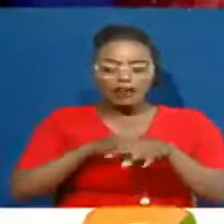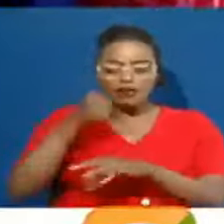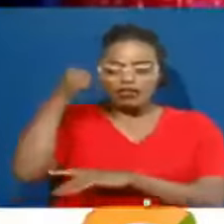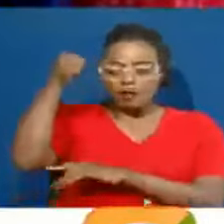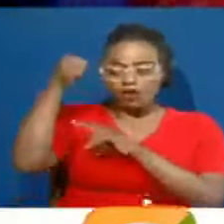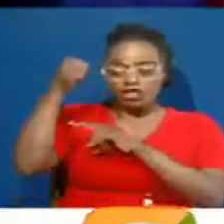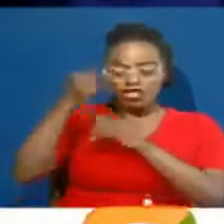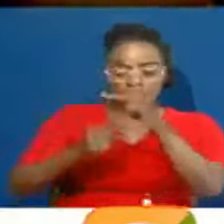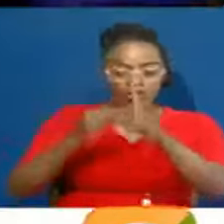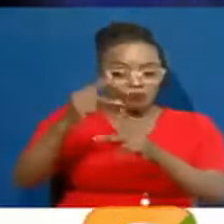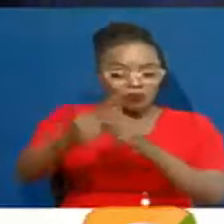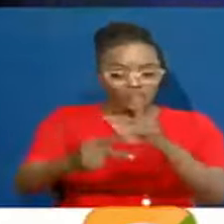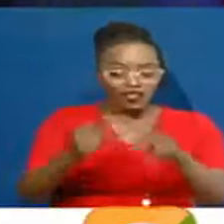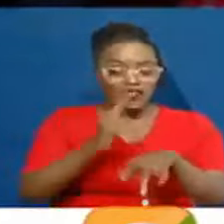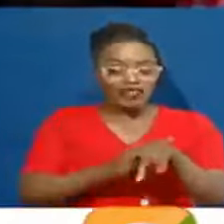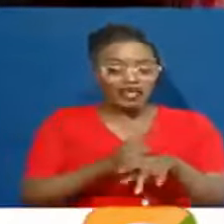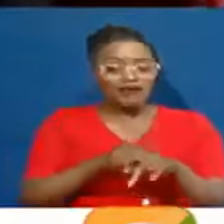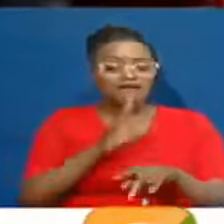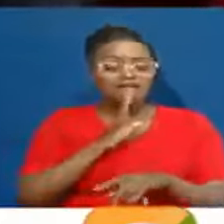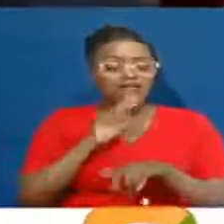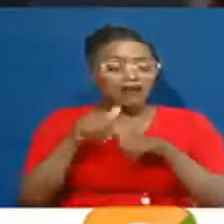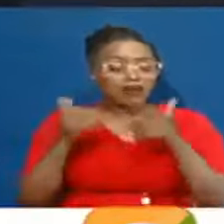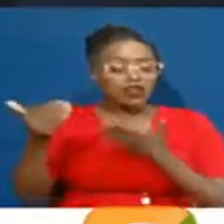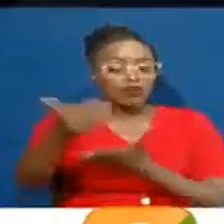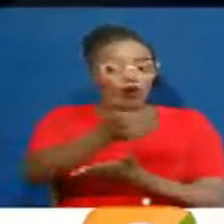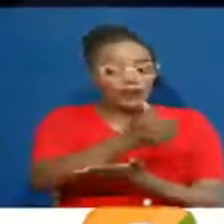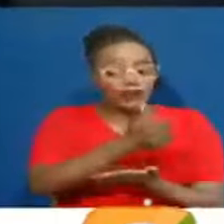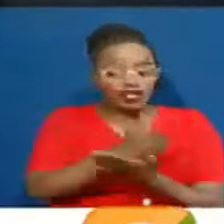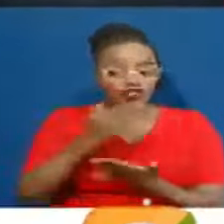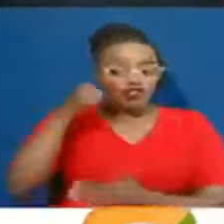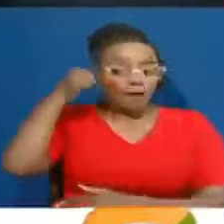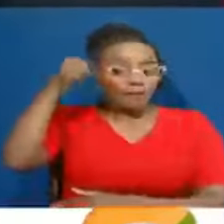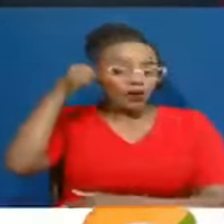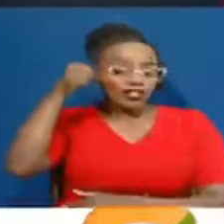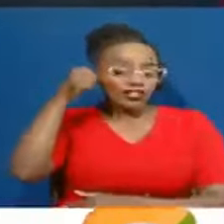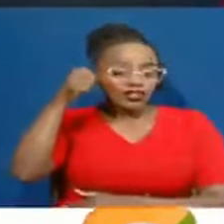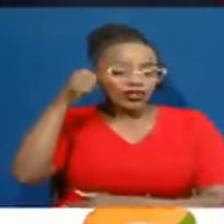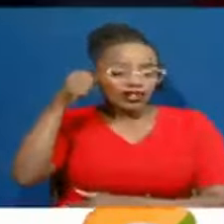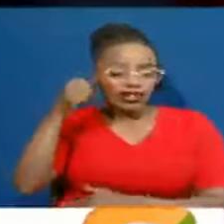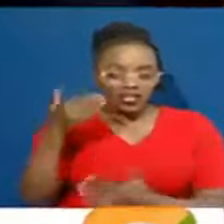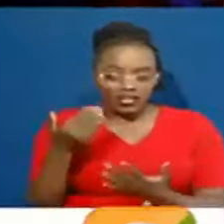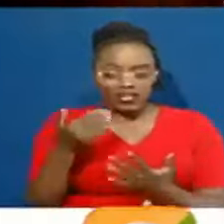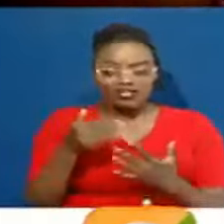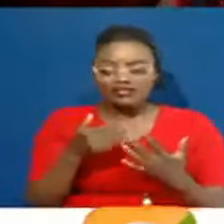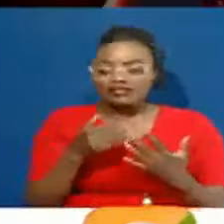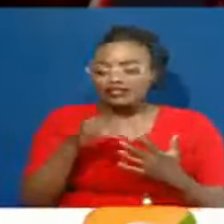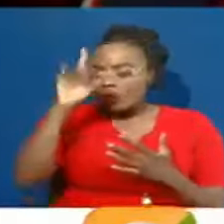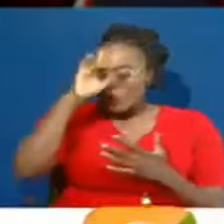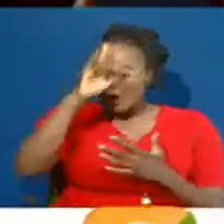political processes, when it comes to mobilizing for political shambolic